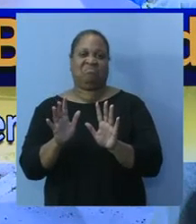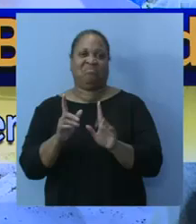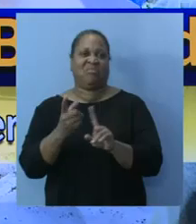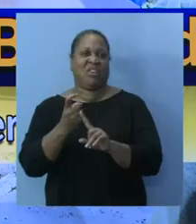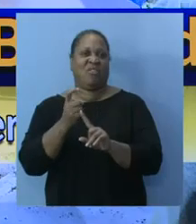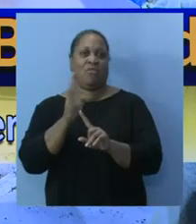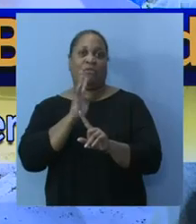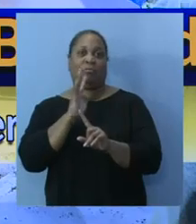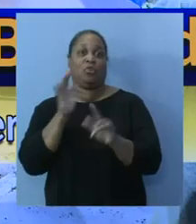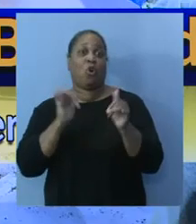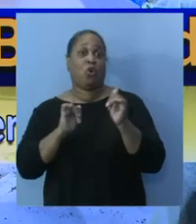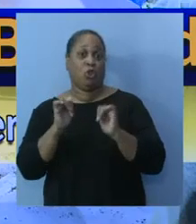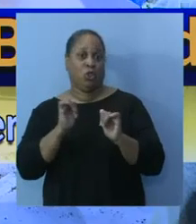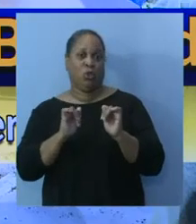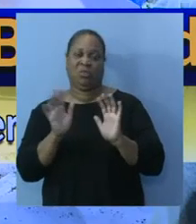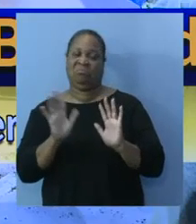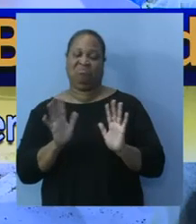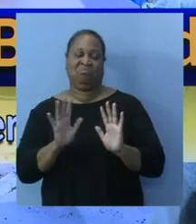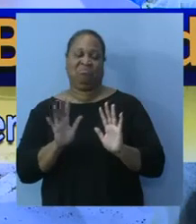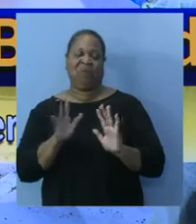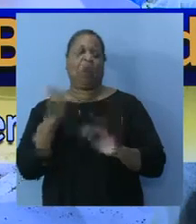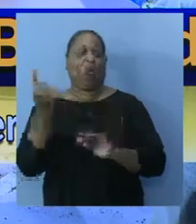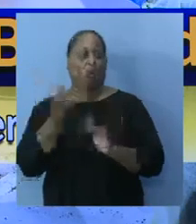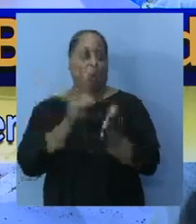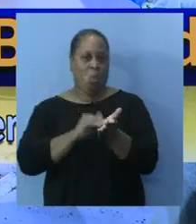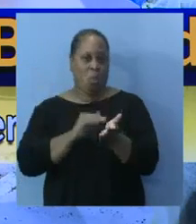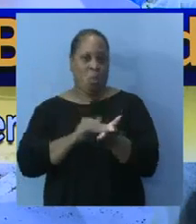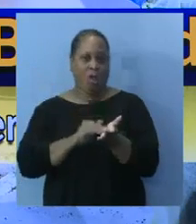talk shows. Take advice from your doctor.